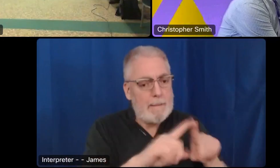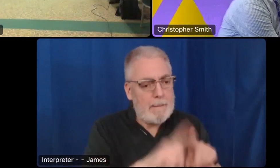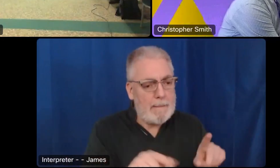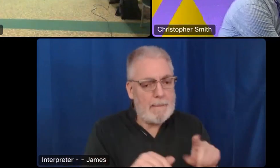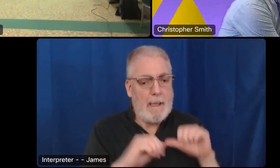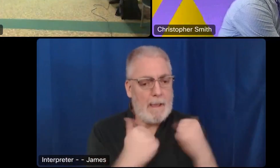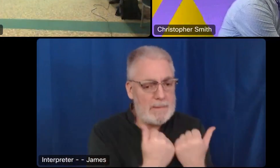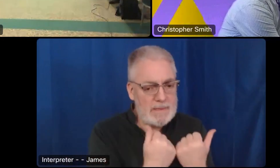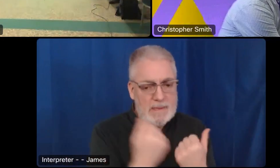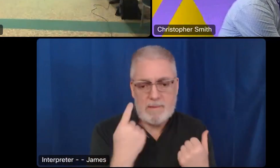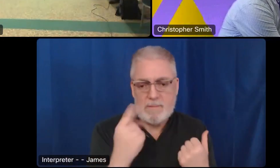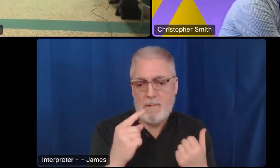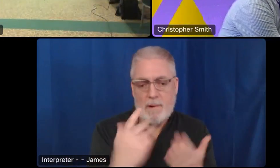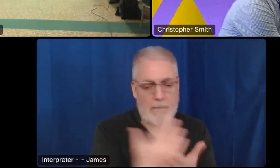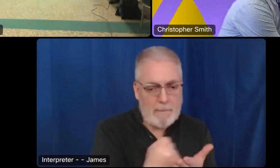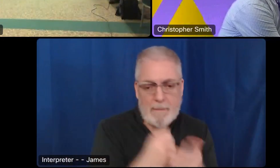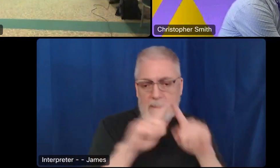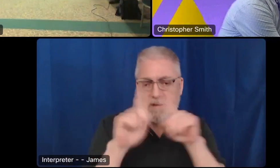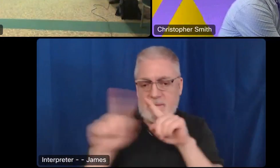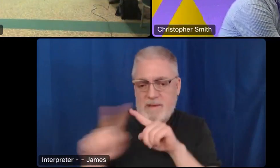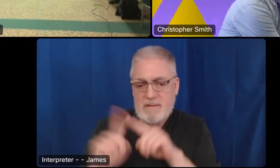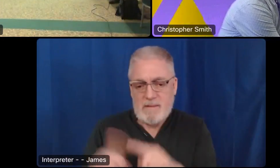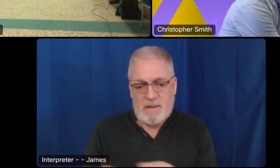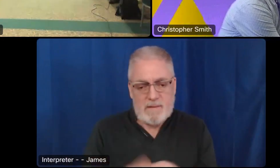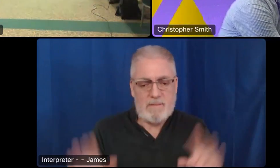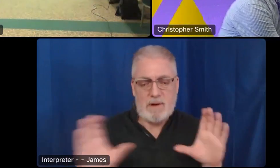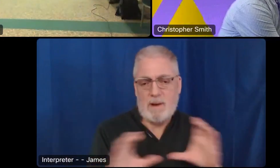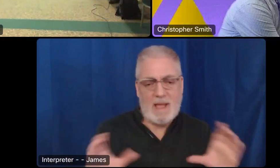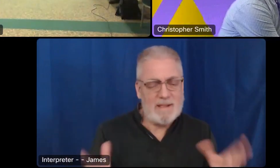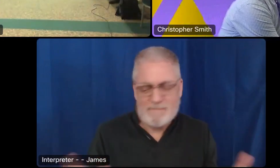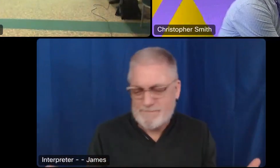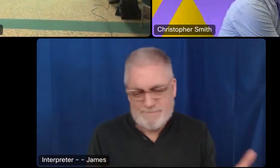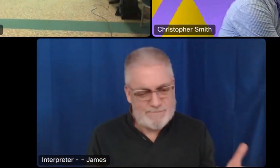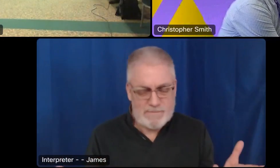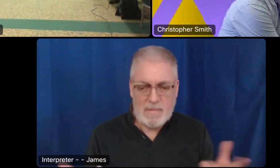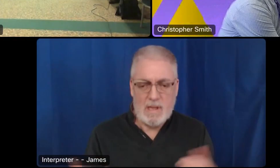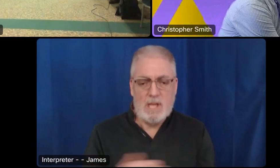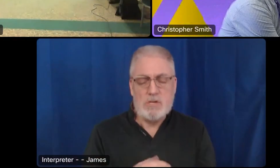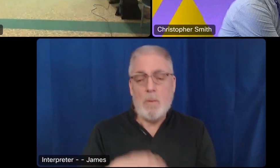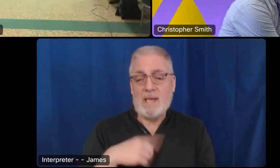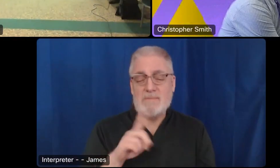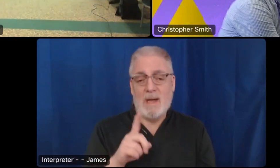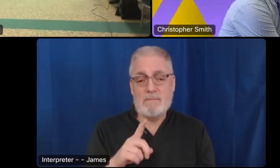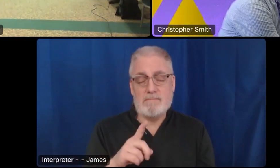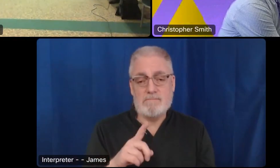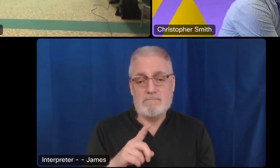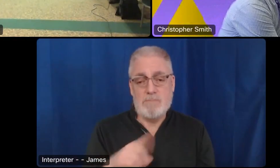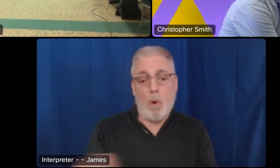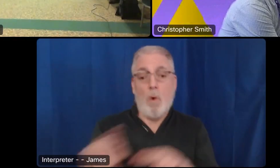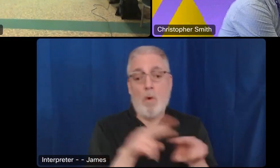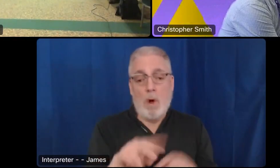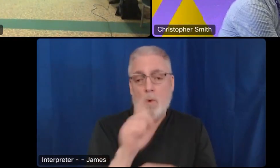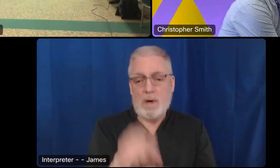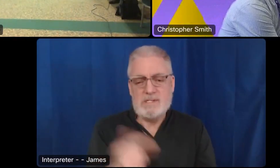guess my question for you is there anything you think that this task force can do to support the work that